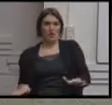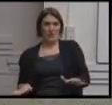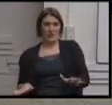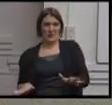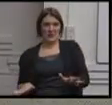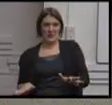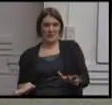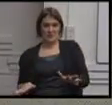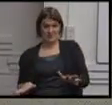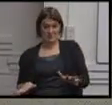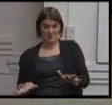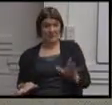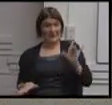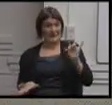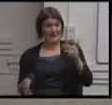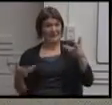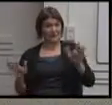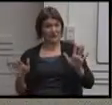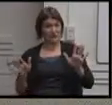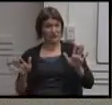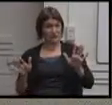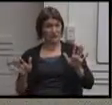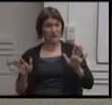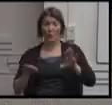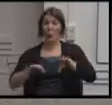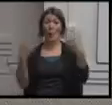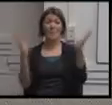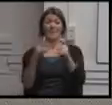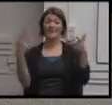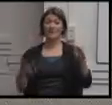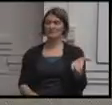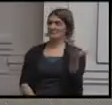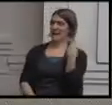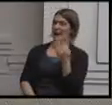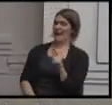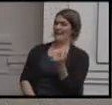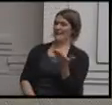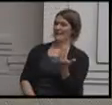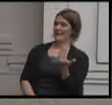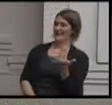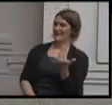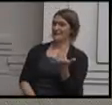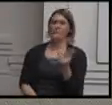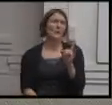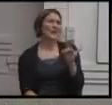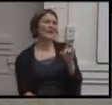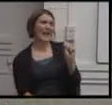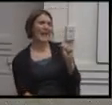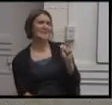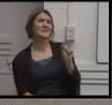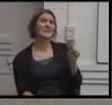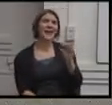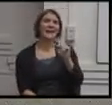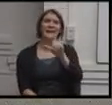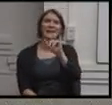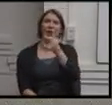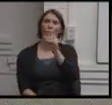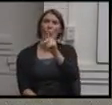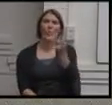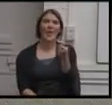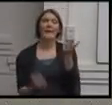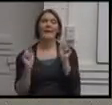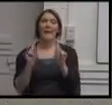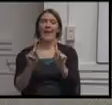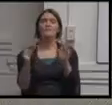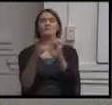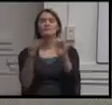proposal? He has done that in an open meeting. April 15th. He came with it. He and Eli Gould came with some